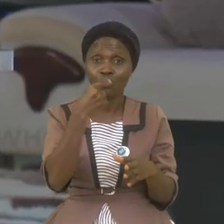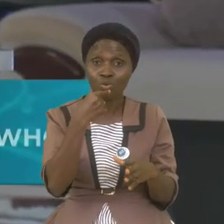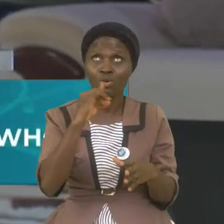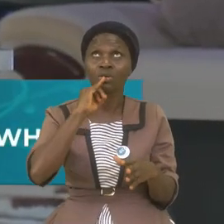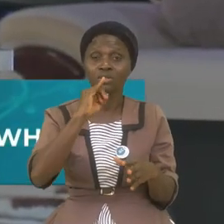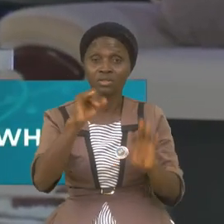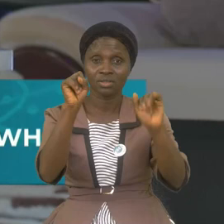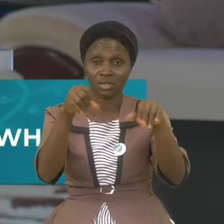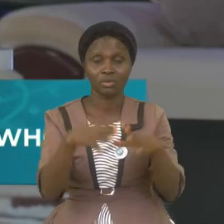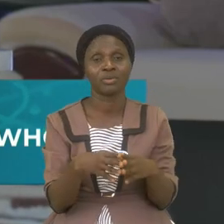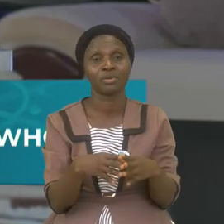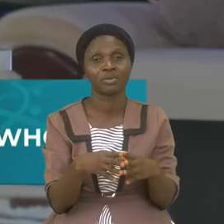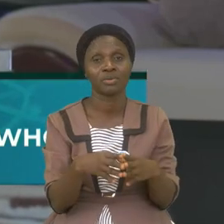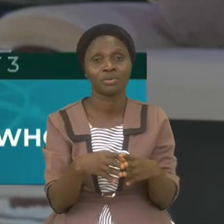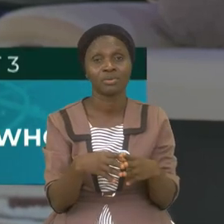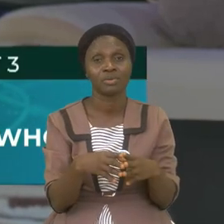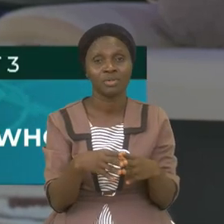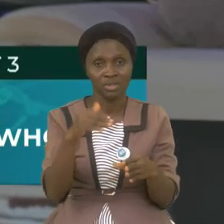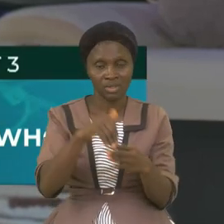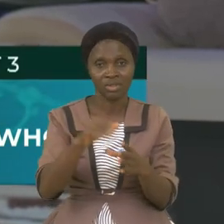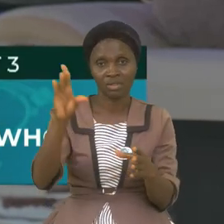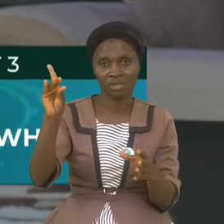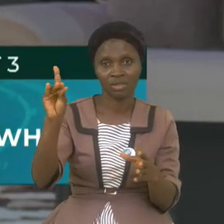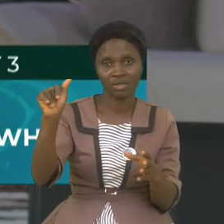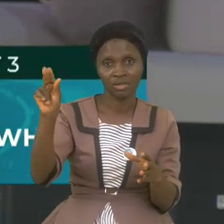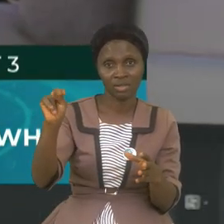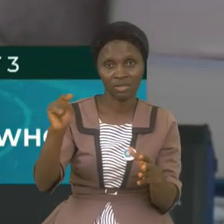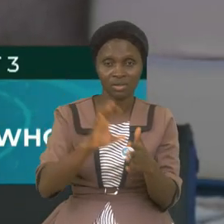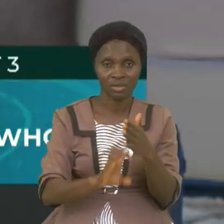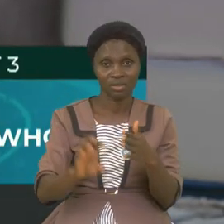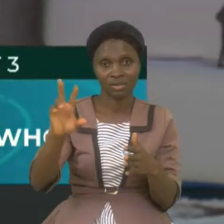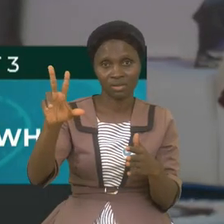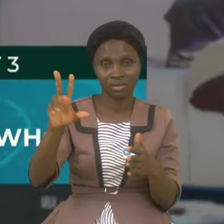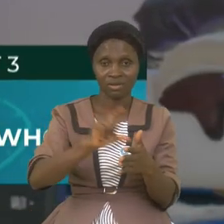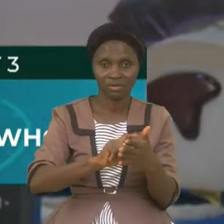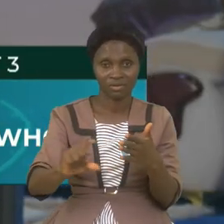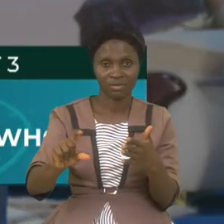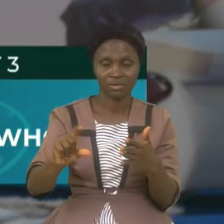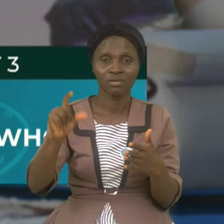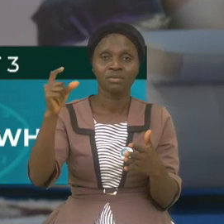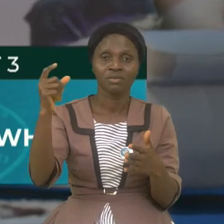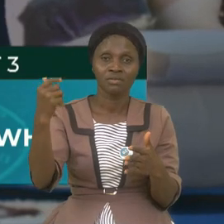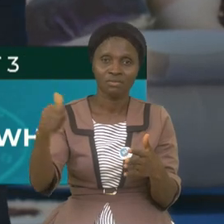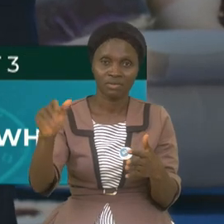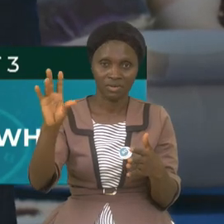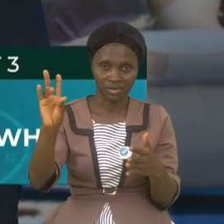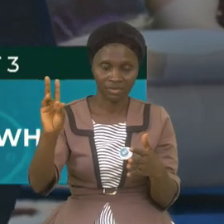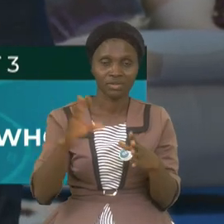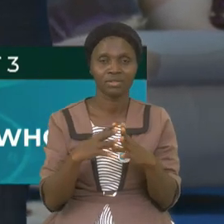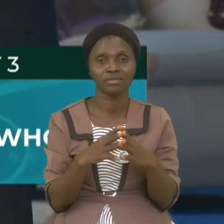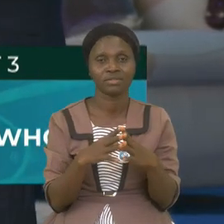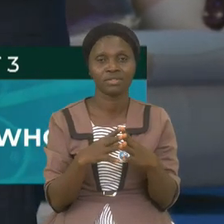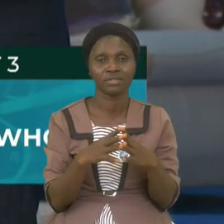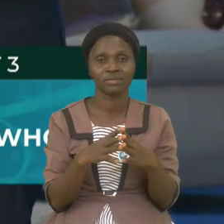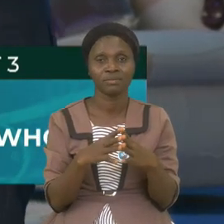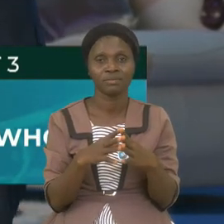is able. Look at Daniel chapter 3, and I'm reading from verse 17. Daniel chapter 3, we're looking at verse